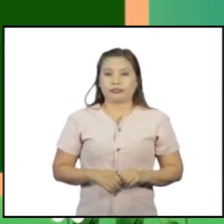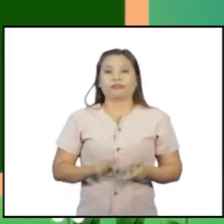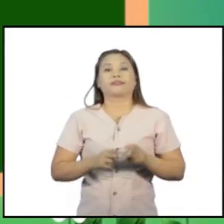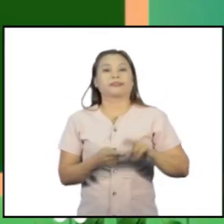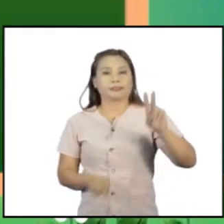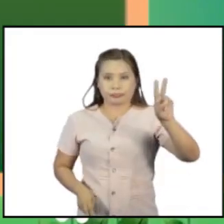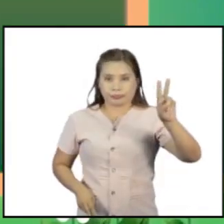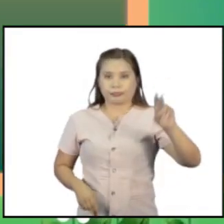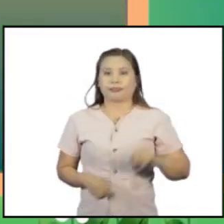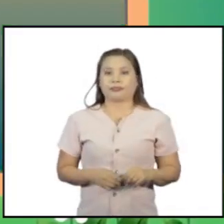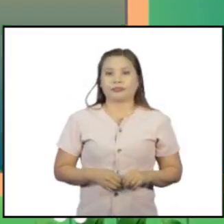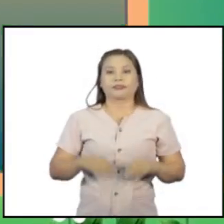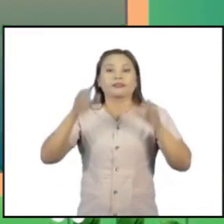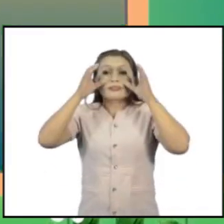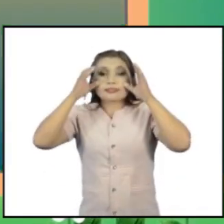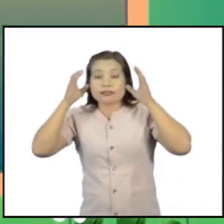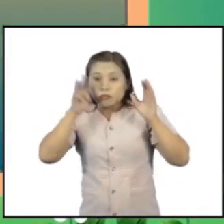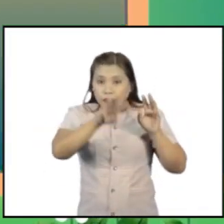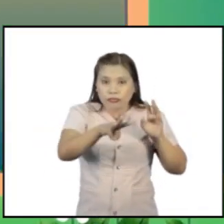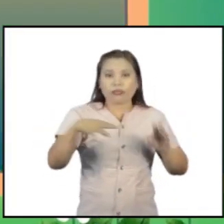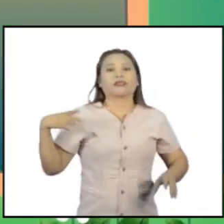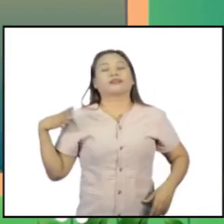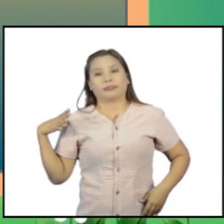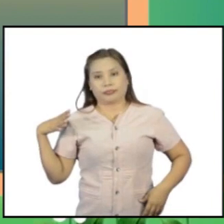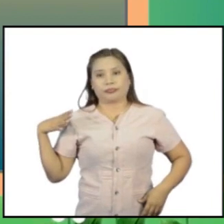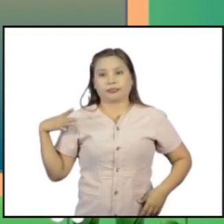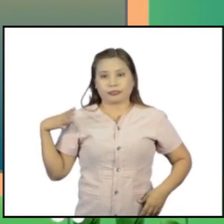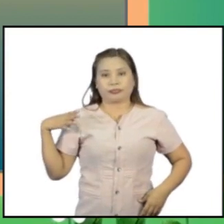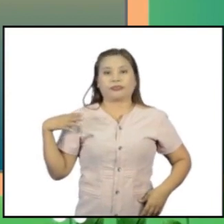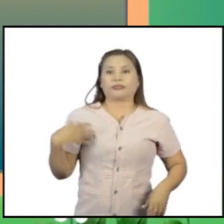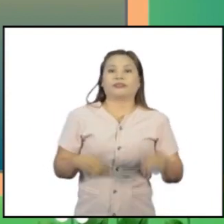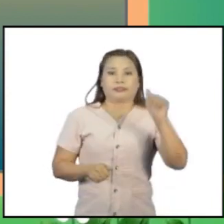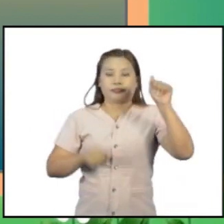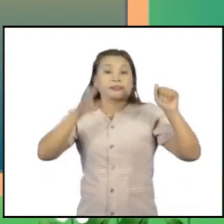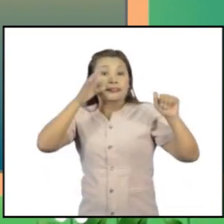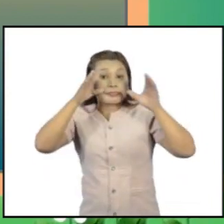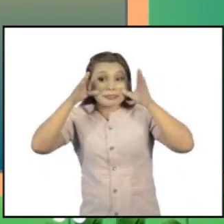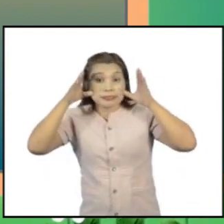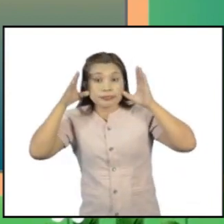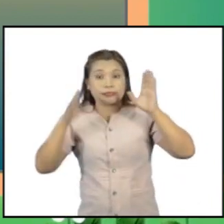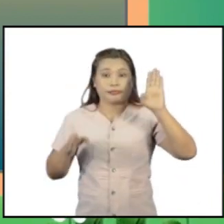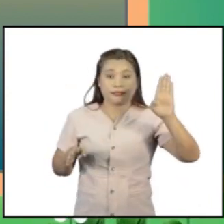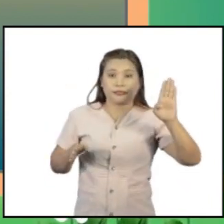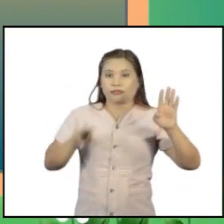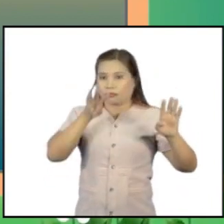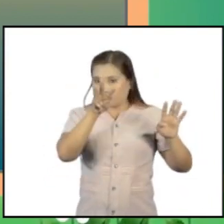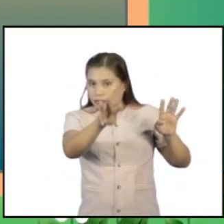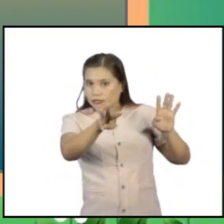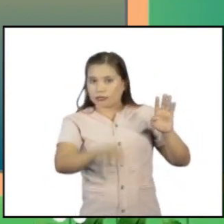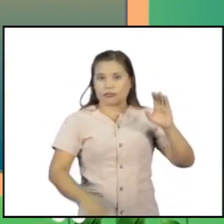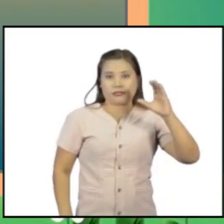Number 2. The cat watched and waited. A. Cat. B.